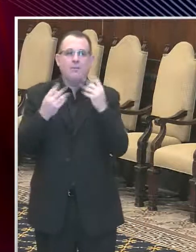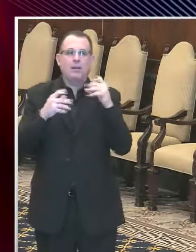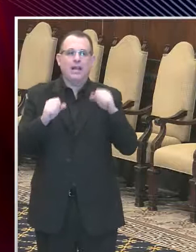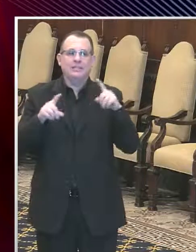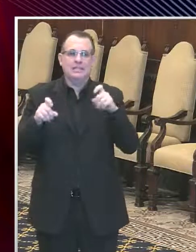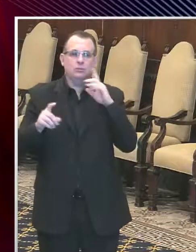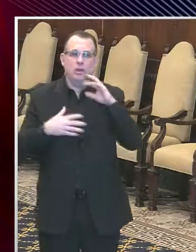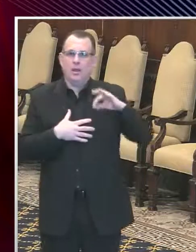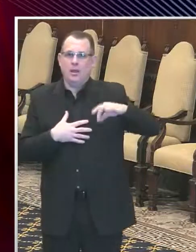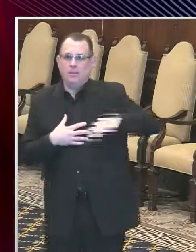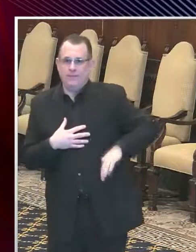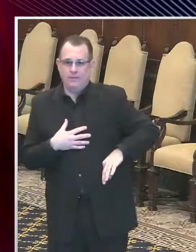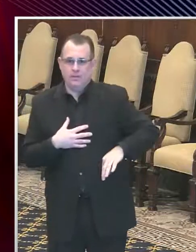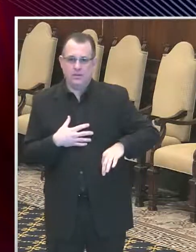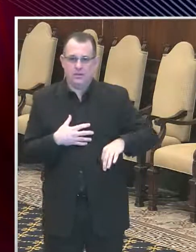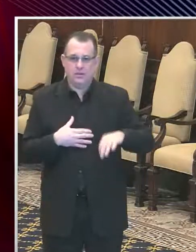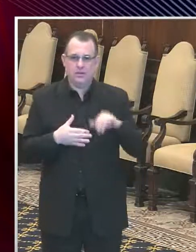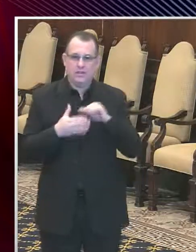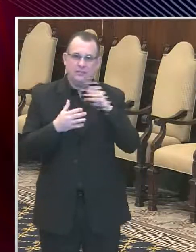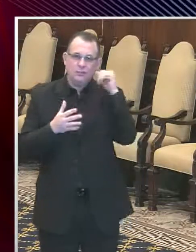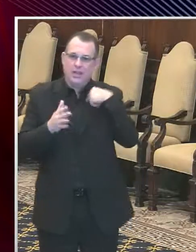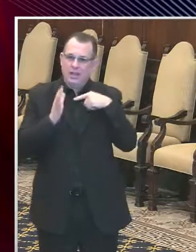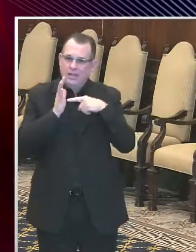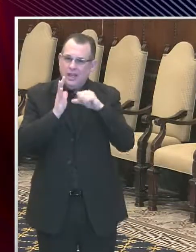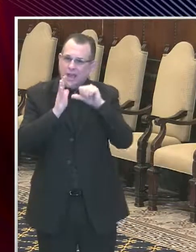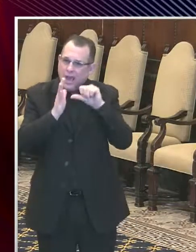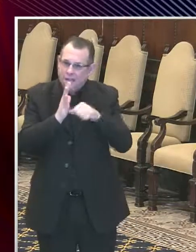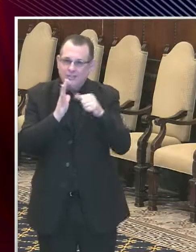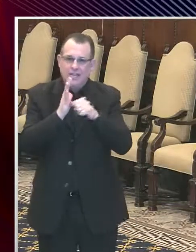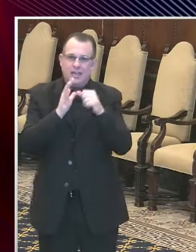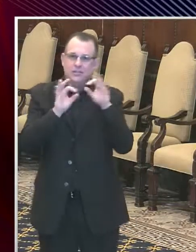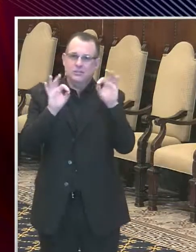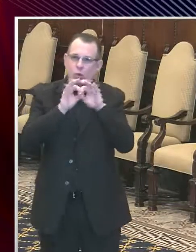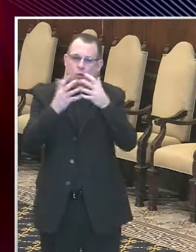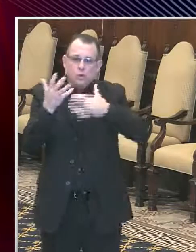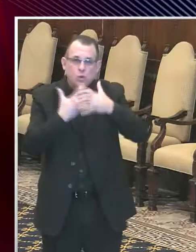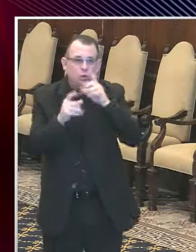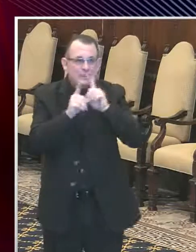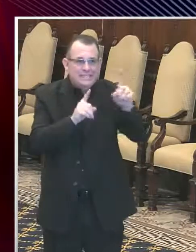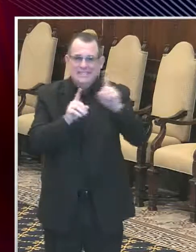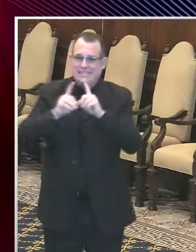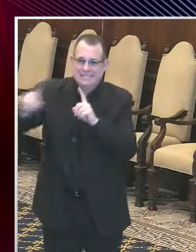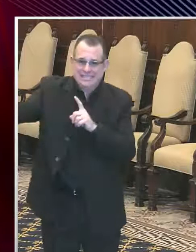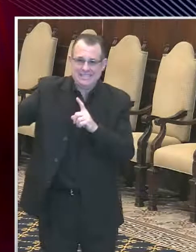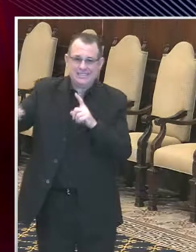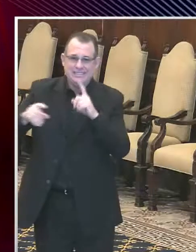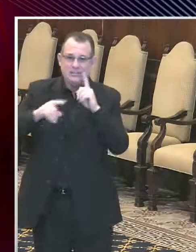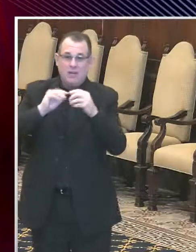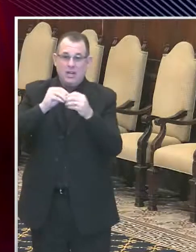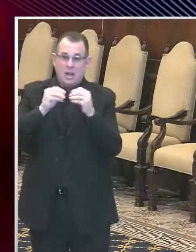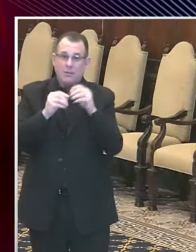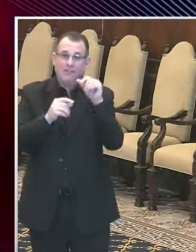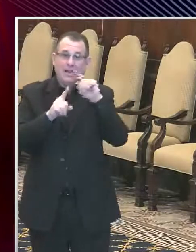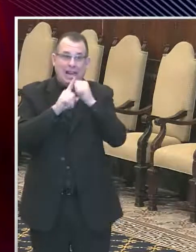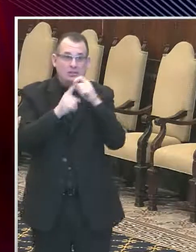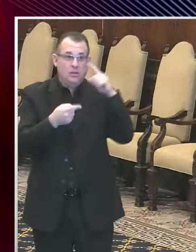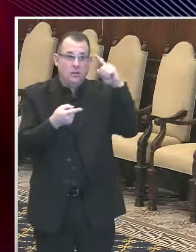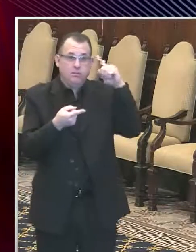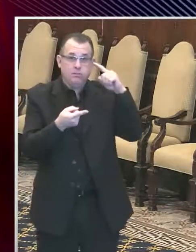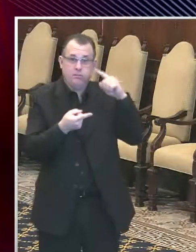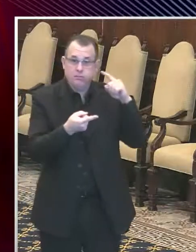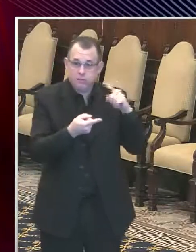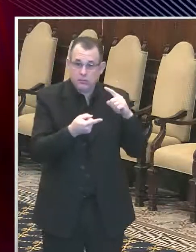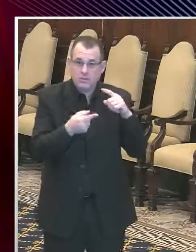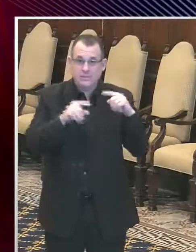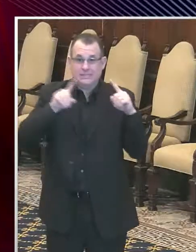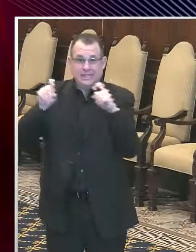why we have so much emphasis on the social distancing. When the number of cases goes down, and if the availability of testing goes up, then the testing